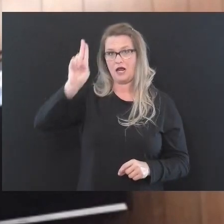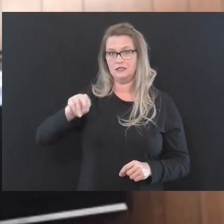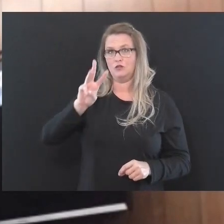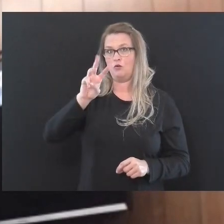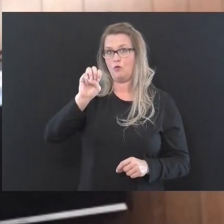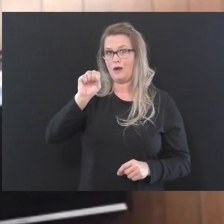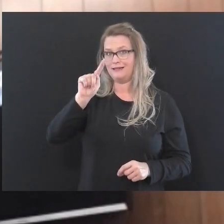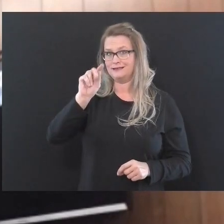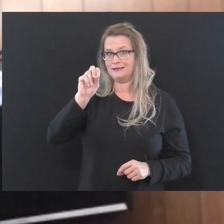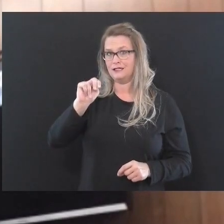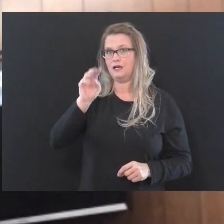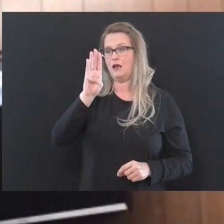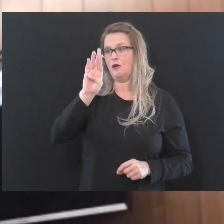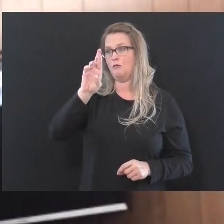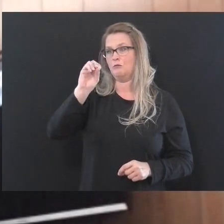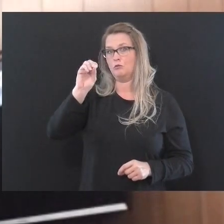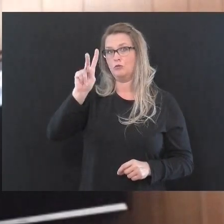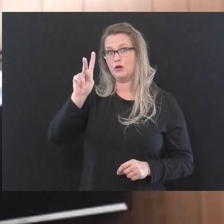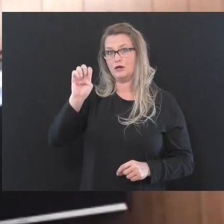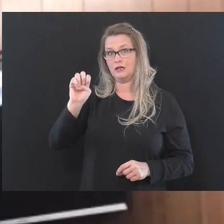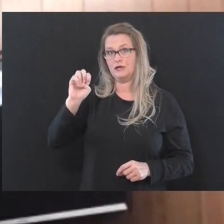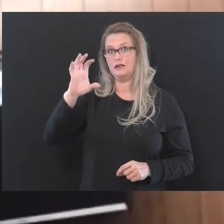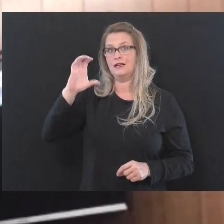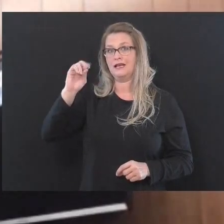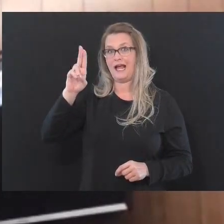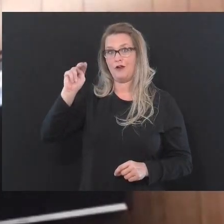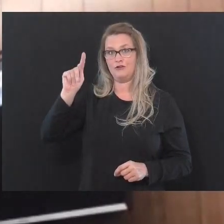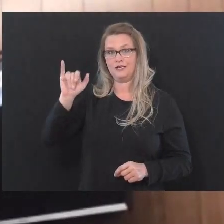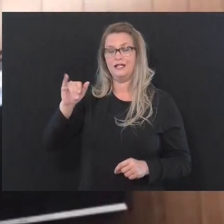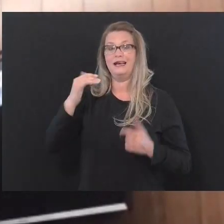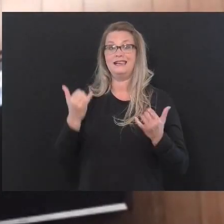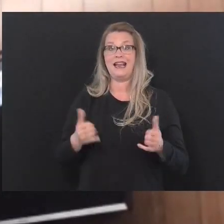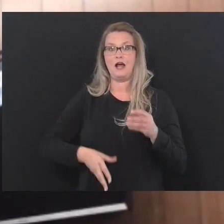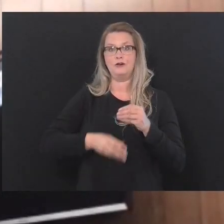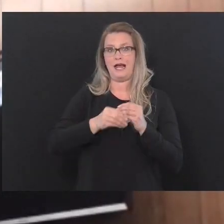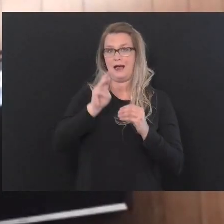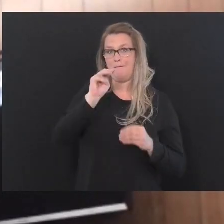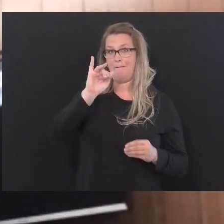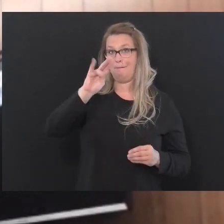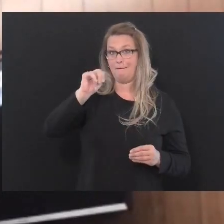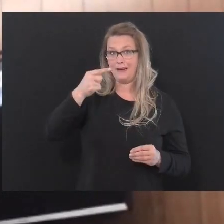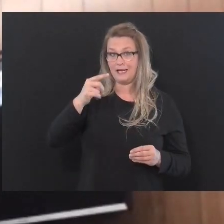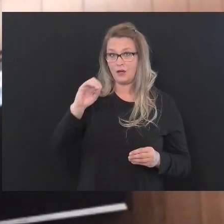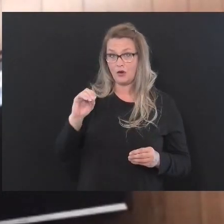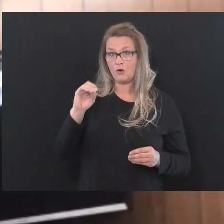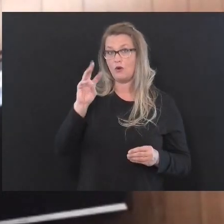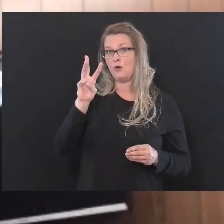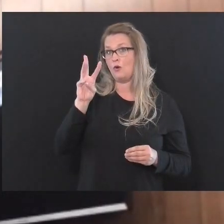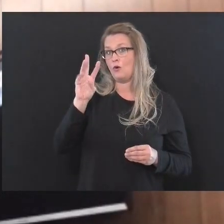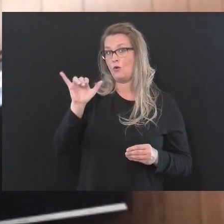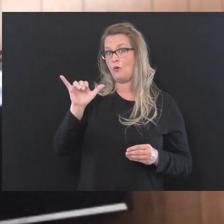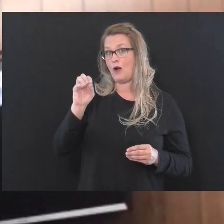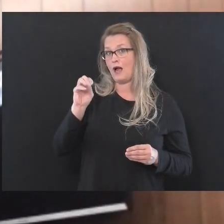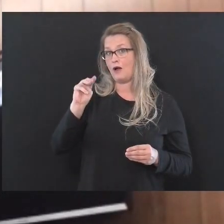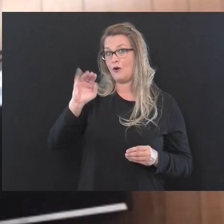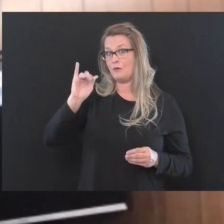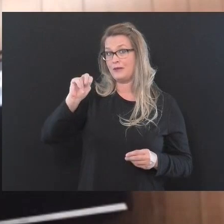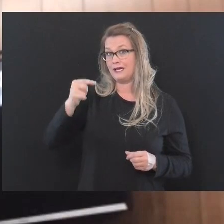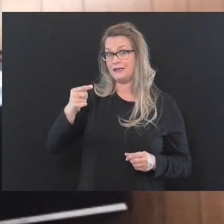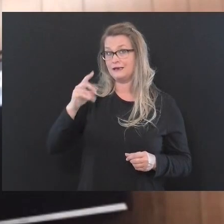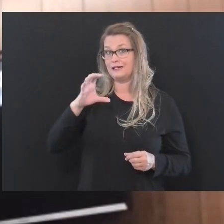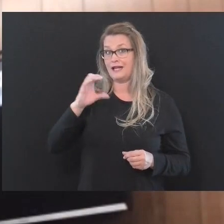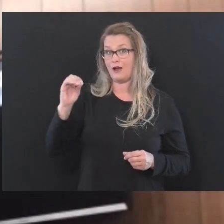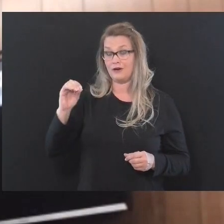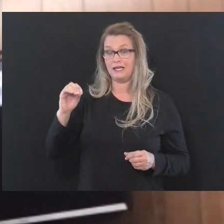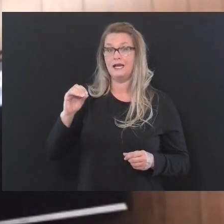Brooke County. Will be coming on and expanding in Mingo County and Wyoming County. And next week, we'll add support